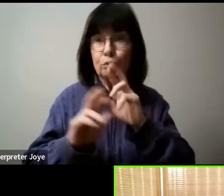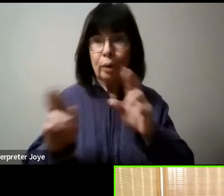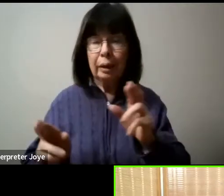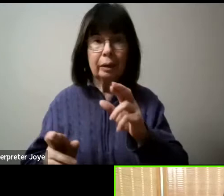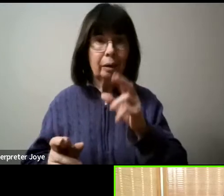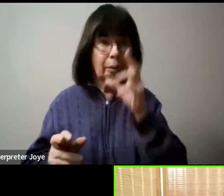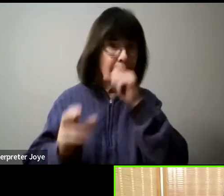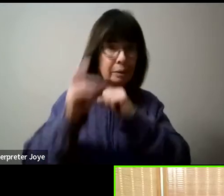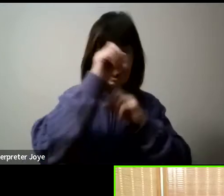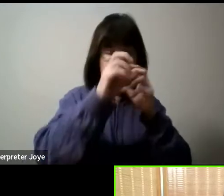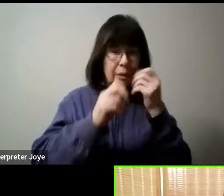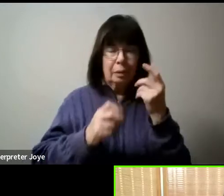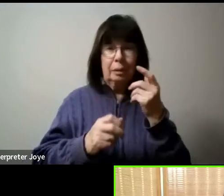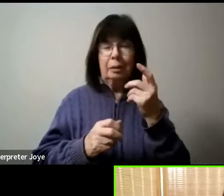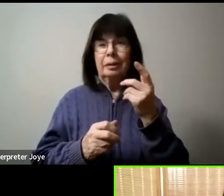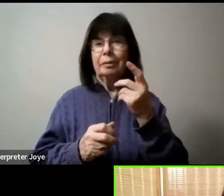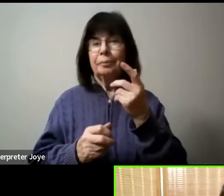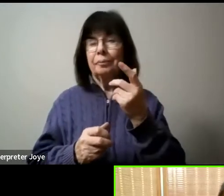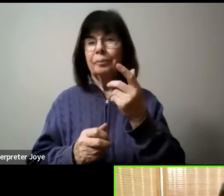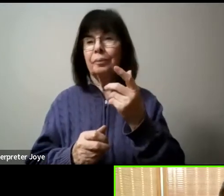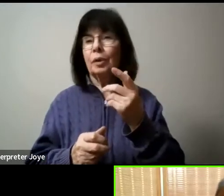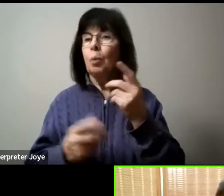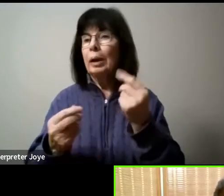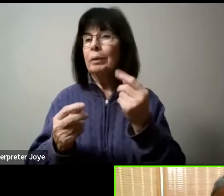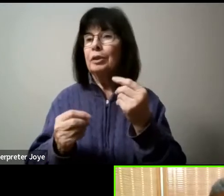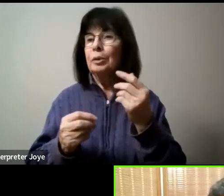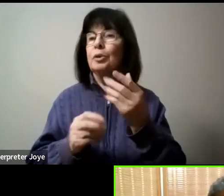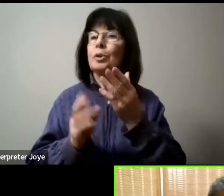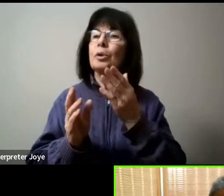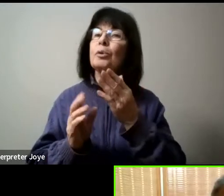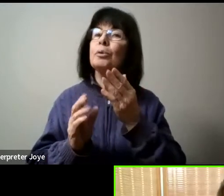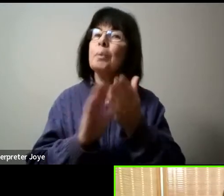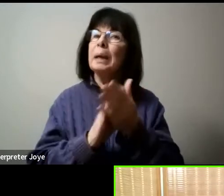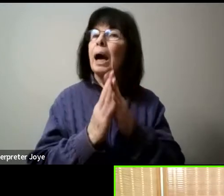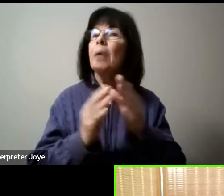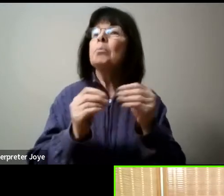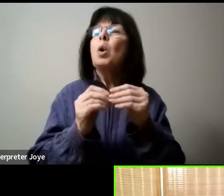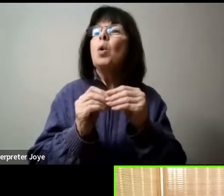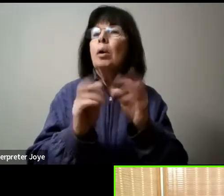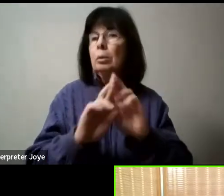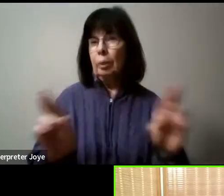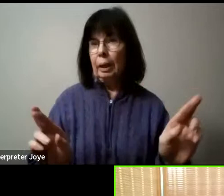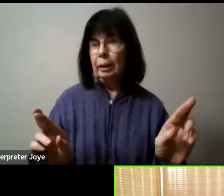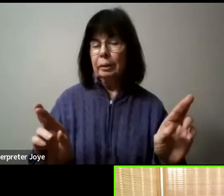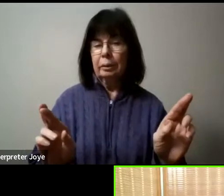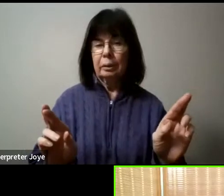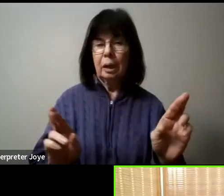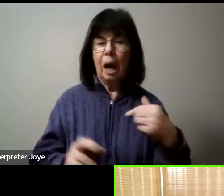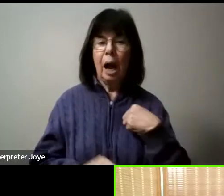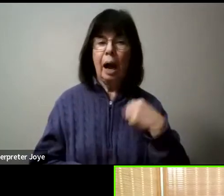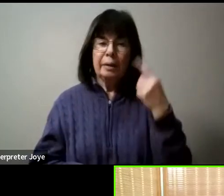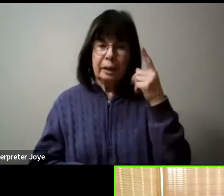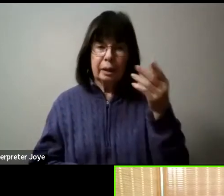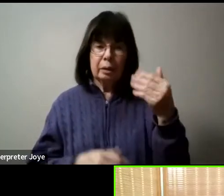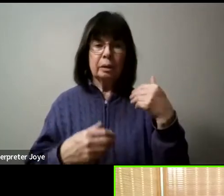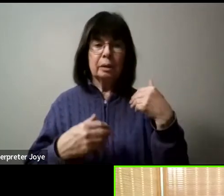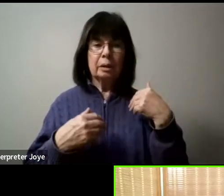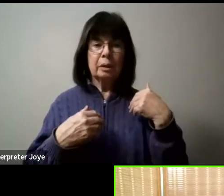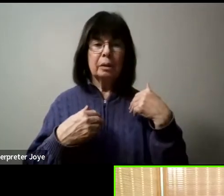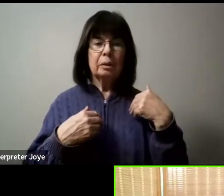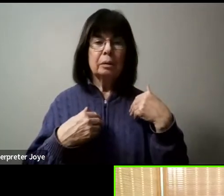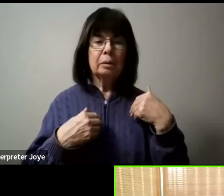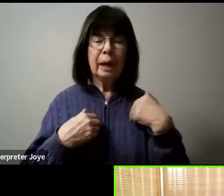Are there things that we can do to help providers get more ready for this? Because I think we have